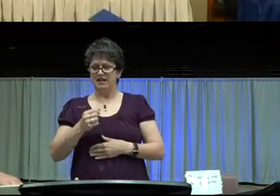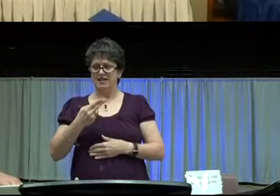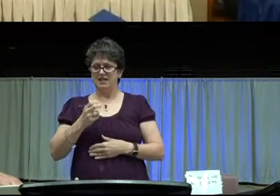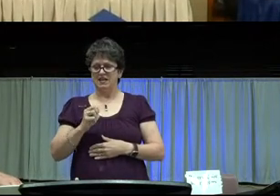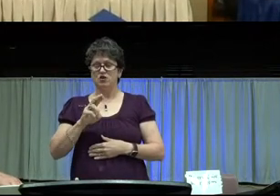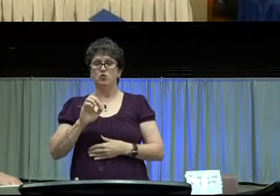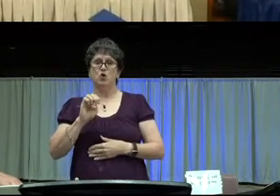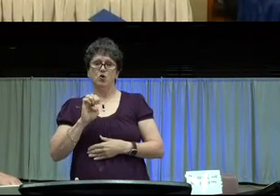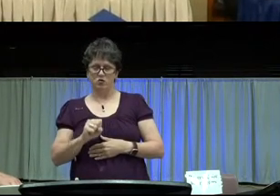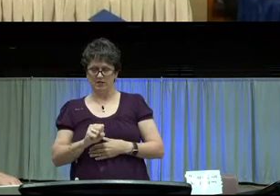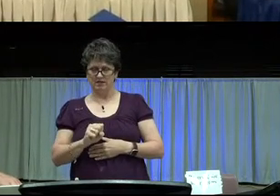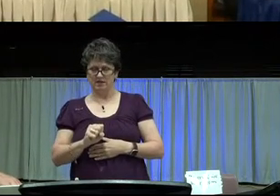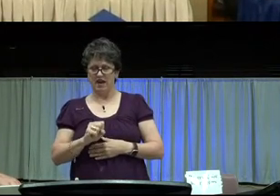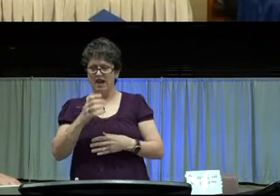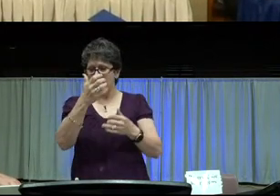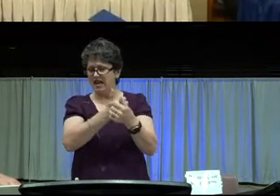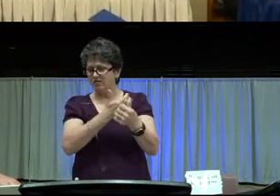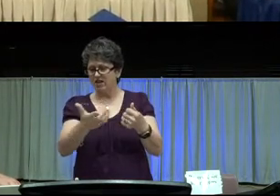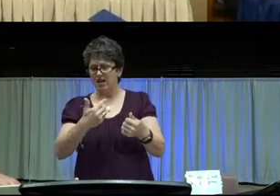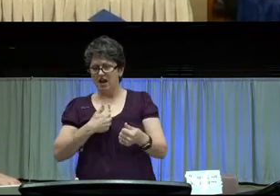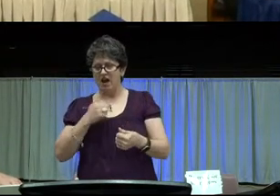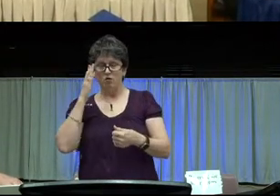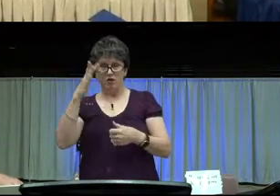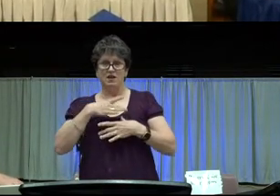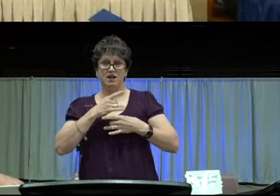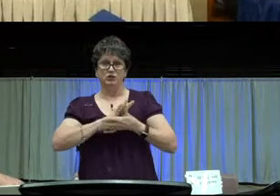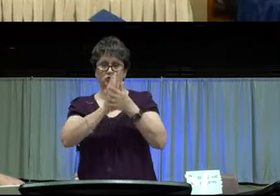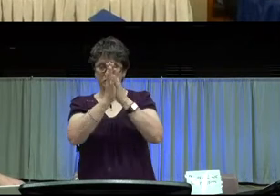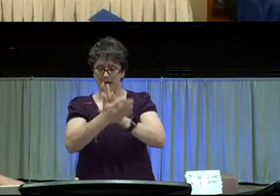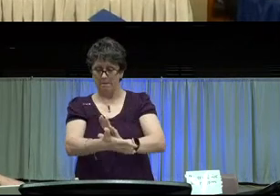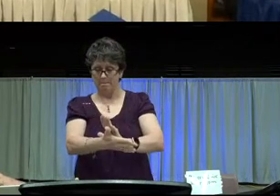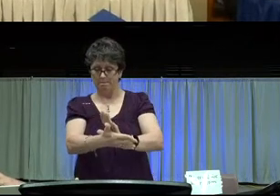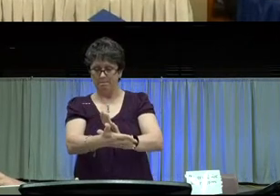heroes, and everything I would like to be?